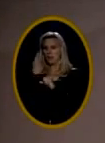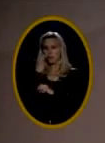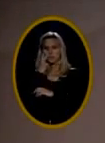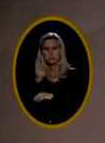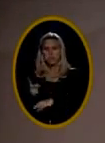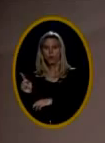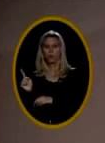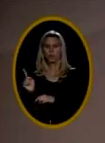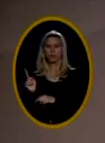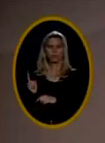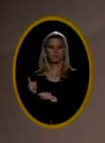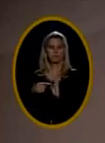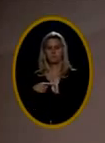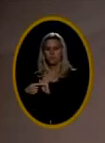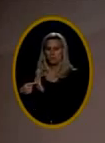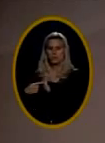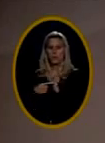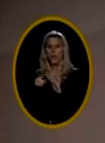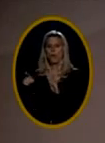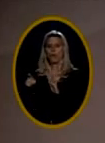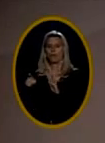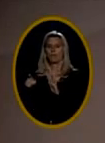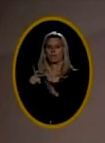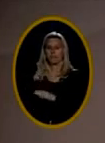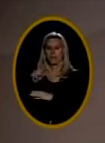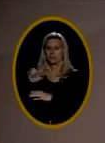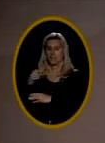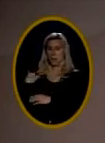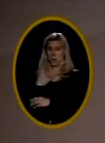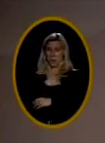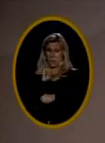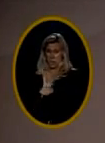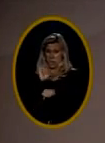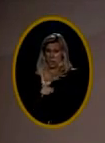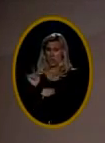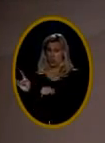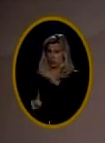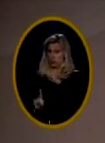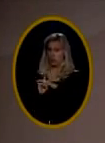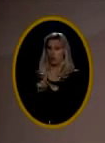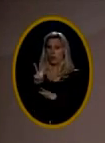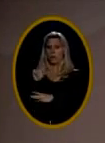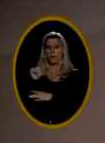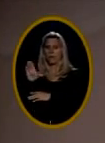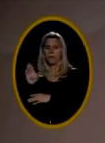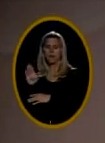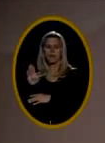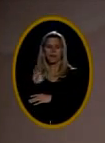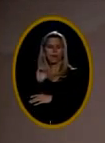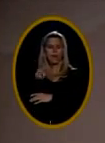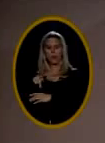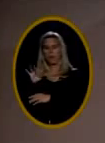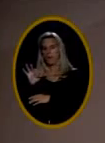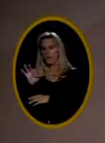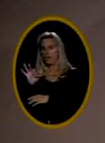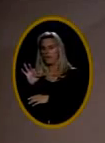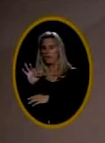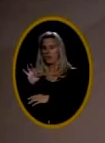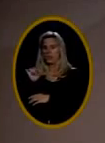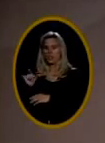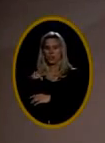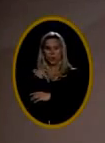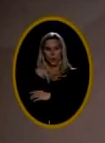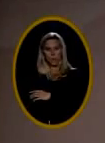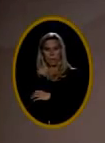KSC. And when we were working a lot of those shifts, you were in the VAB, you were in the OPF, you were at